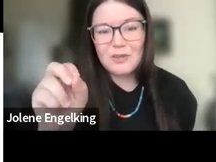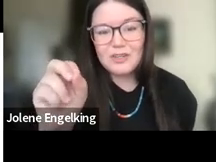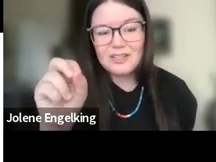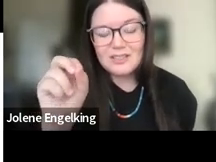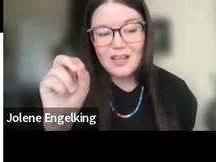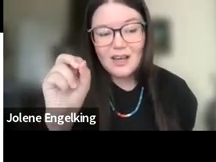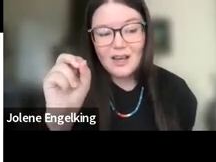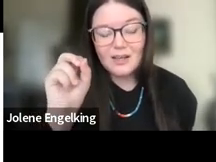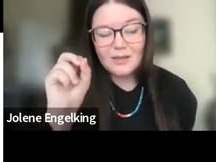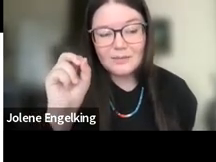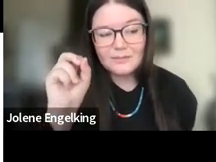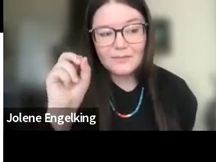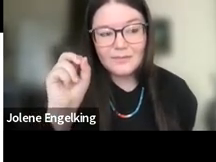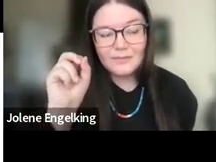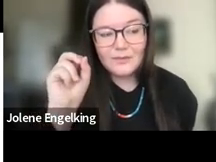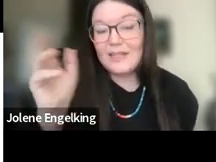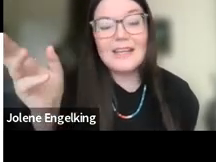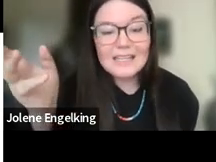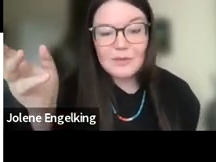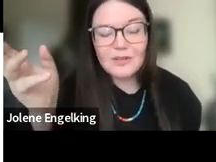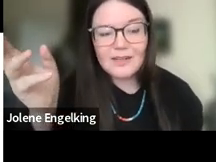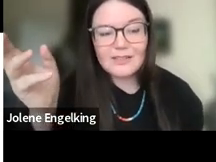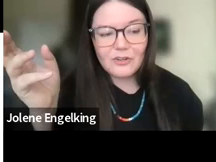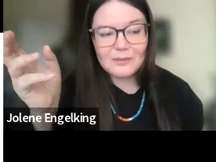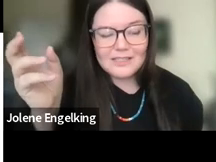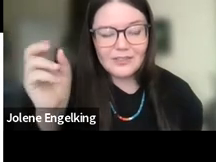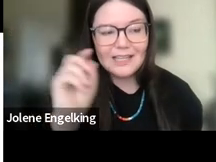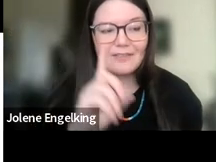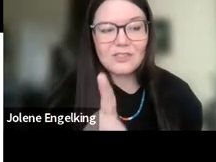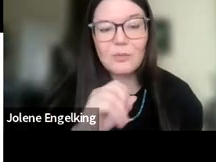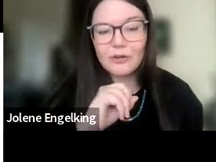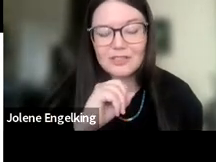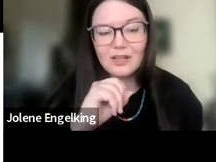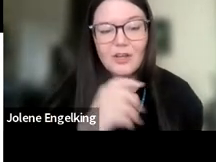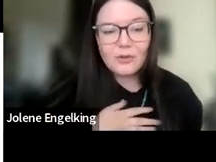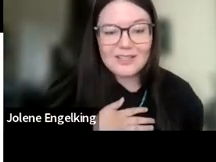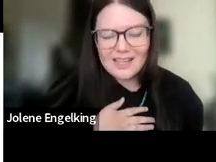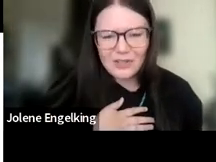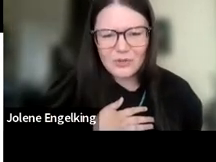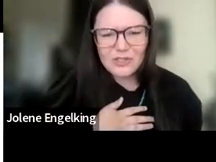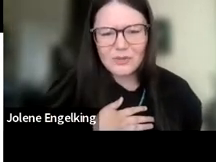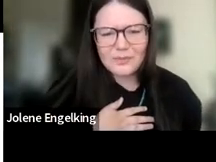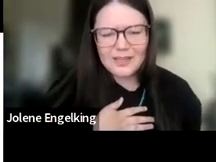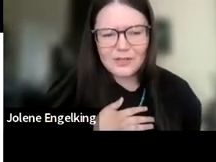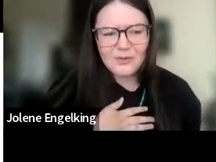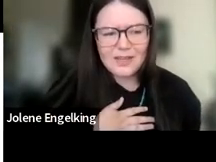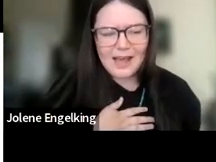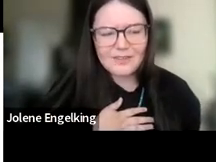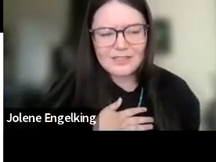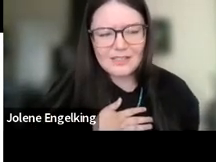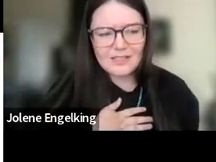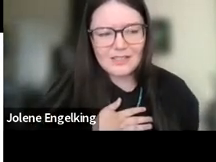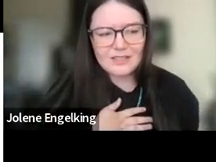within our communities, within any community, that is incredibly difficult to have a sole person who is that go-to. And we know